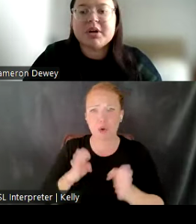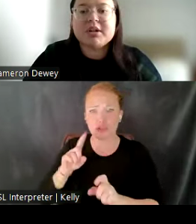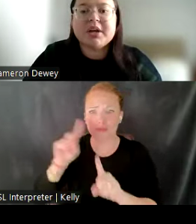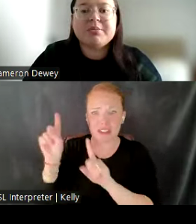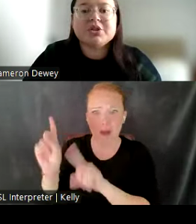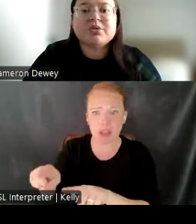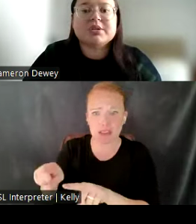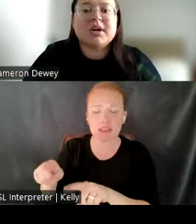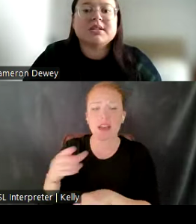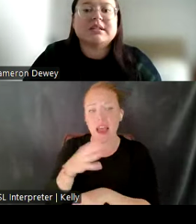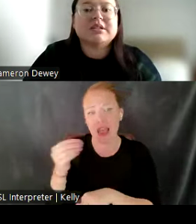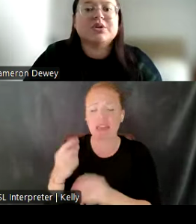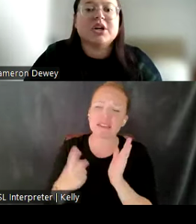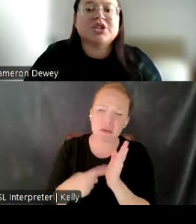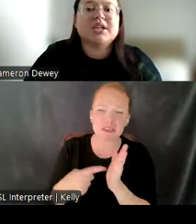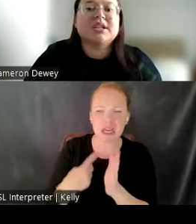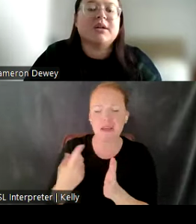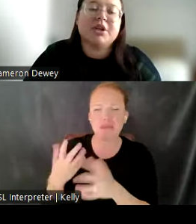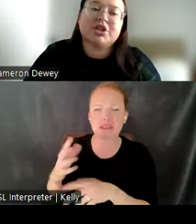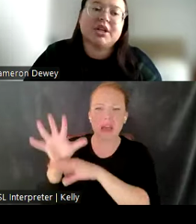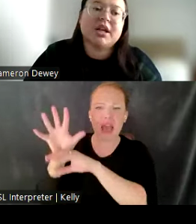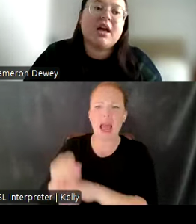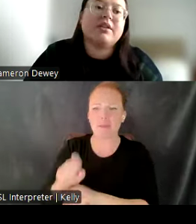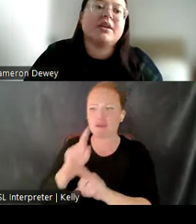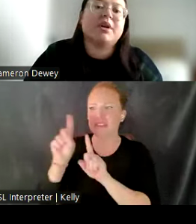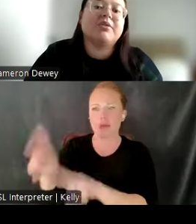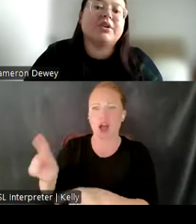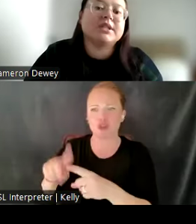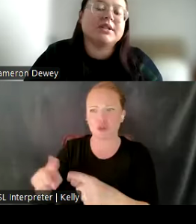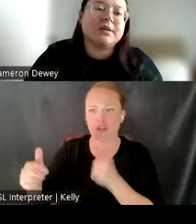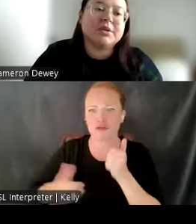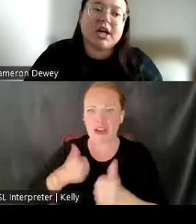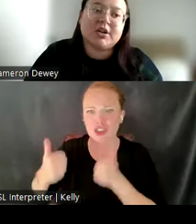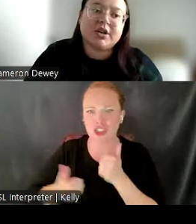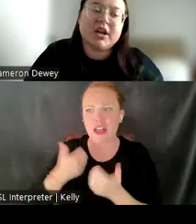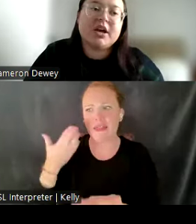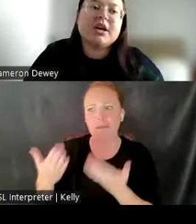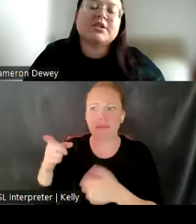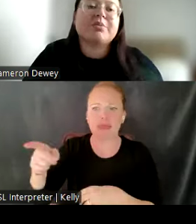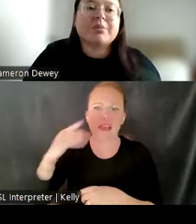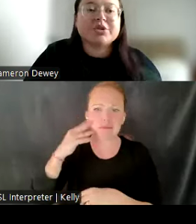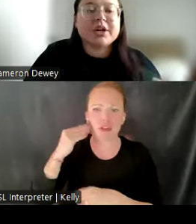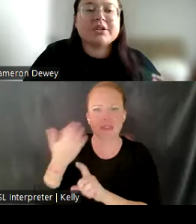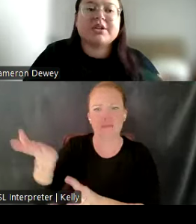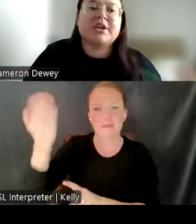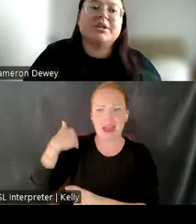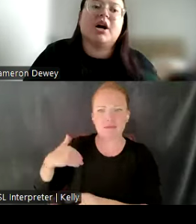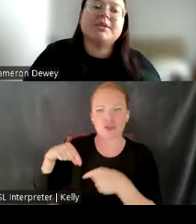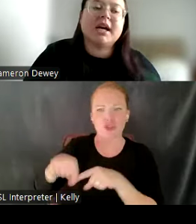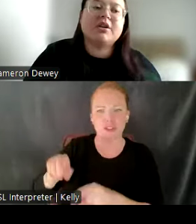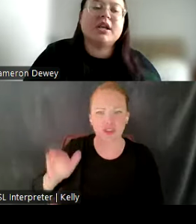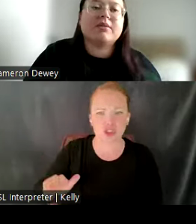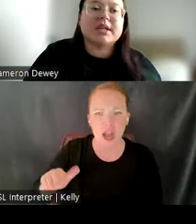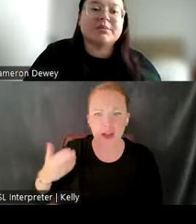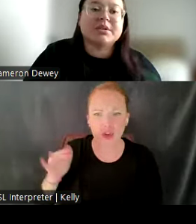sometimes partly by habitual responses to aggression and domination that they may have first developed in childhood. So the perpetrator is going to be